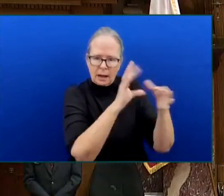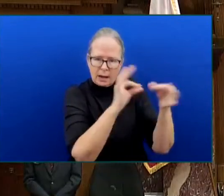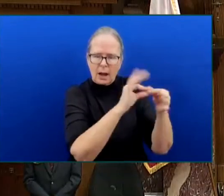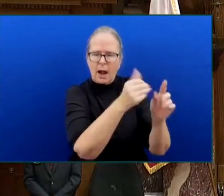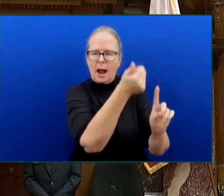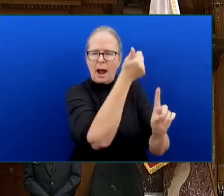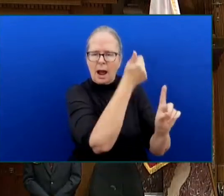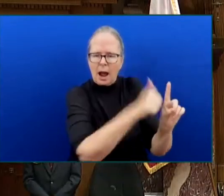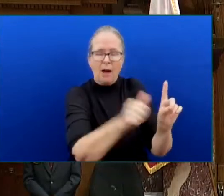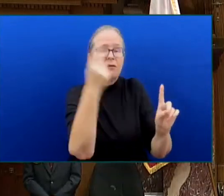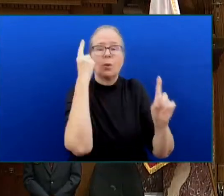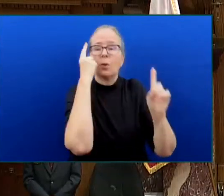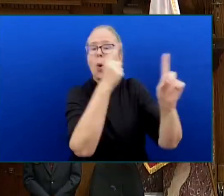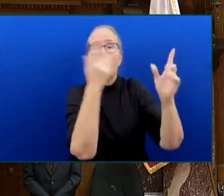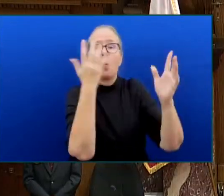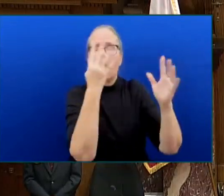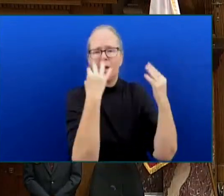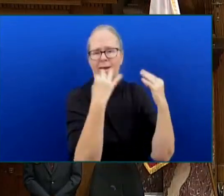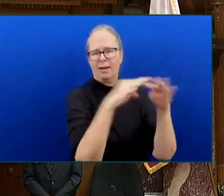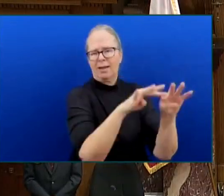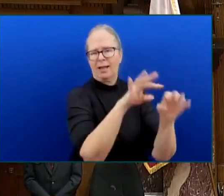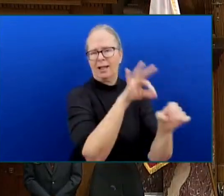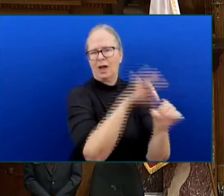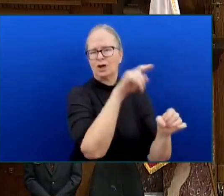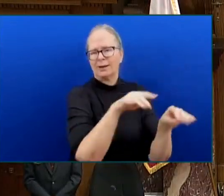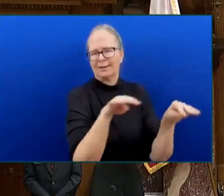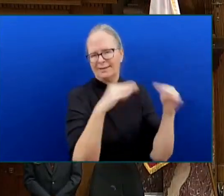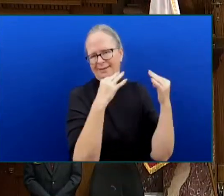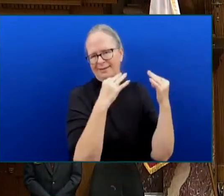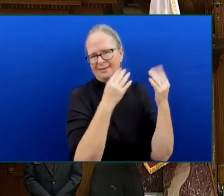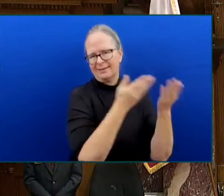The bill ends the question period.